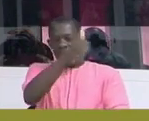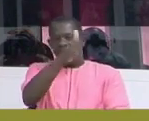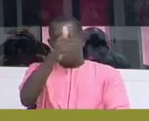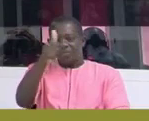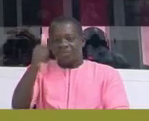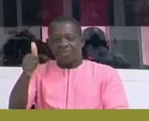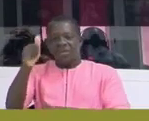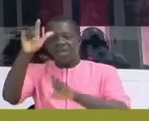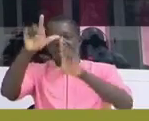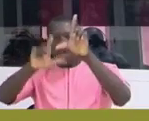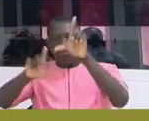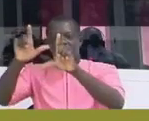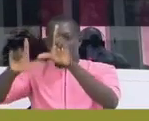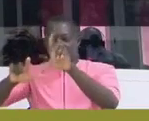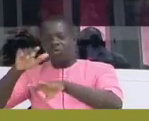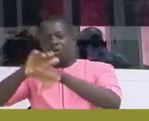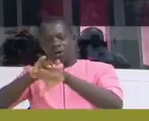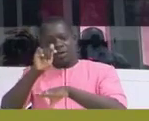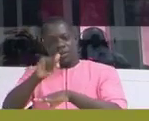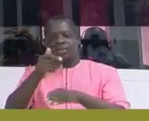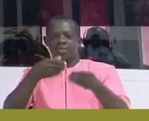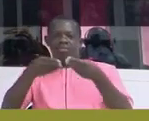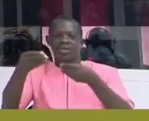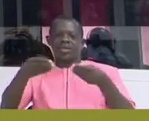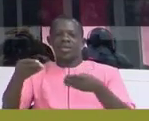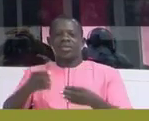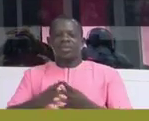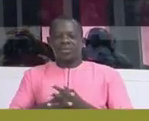stealing at every stage of that deal.